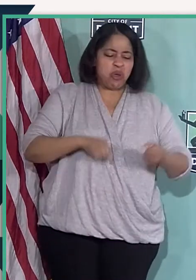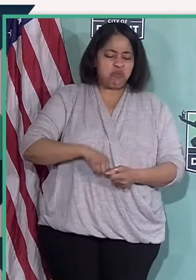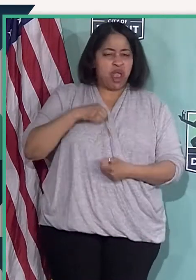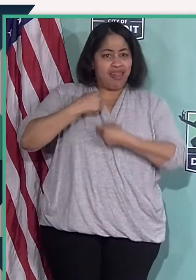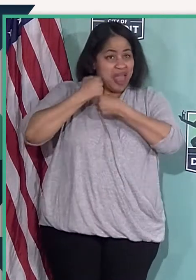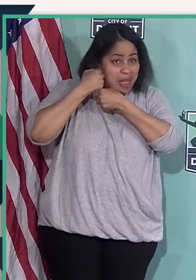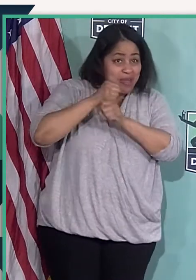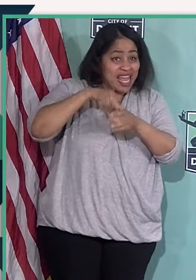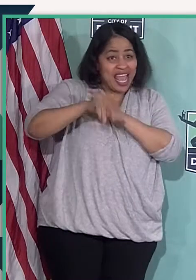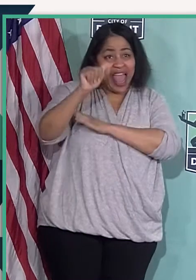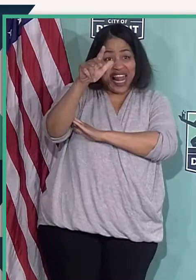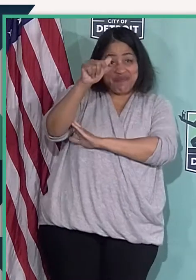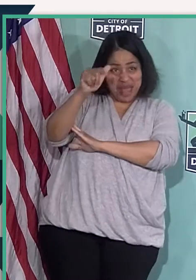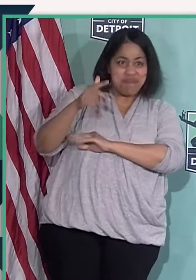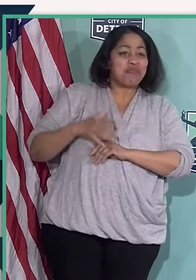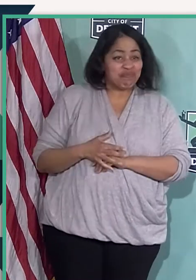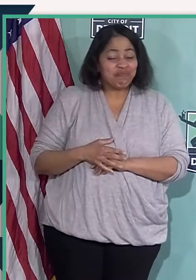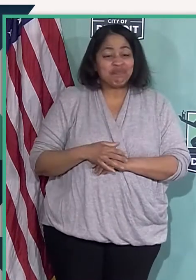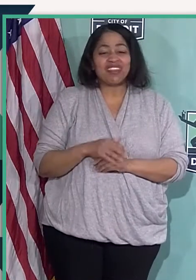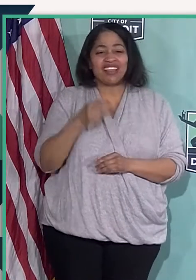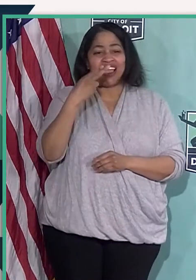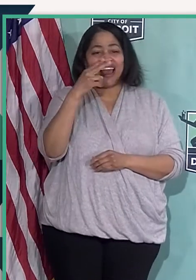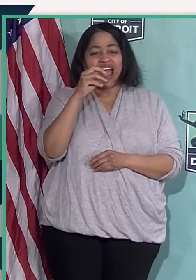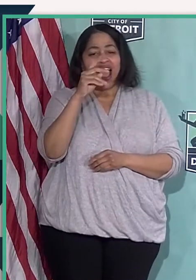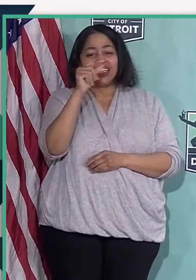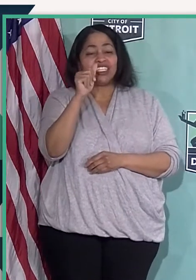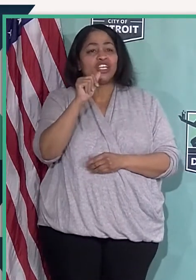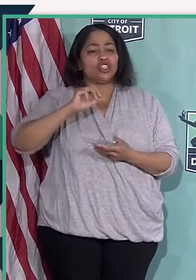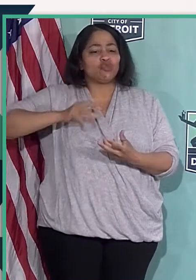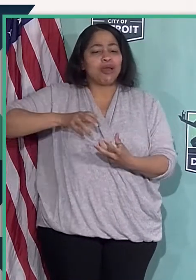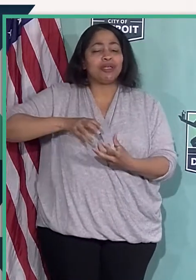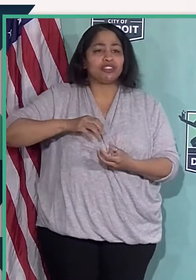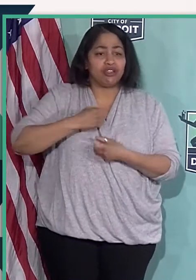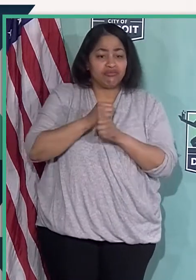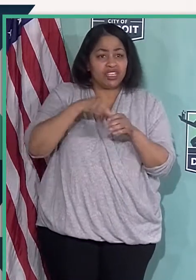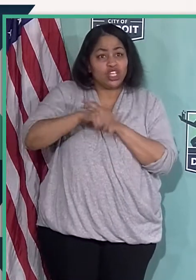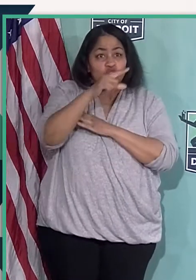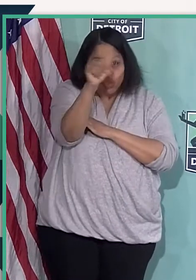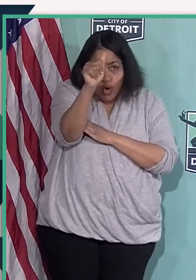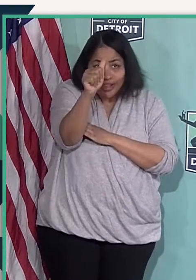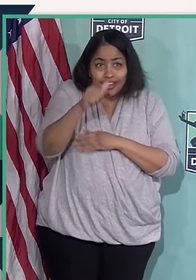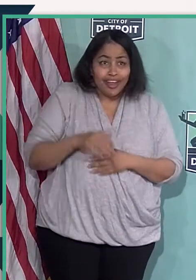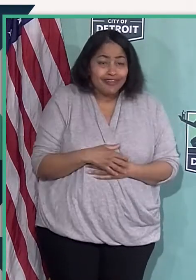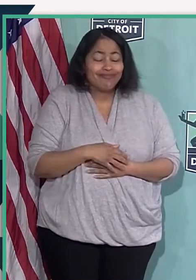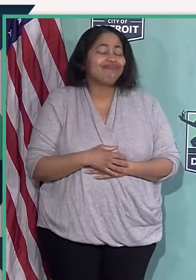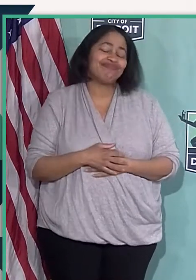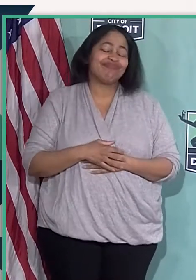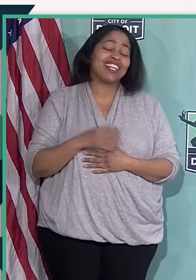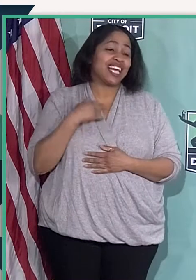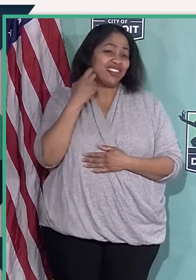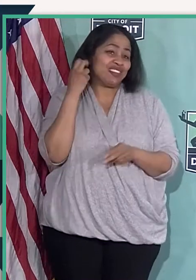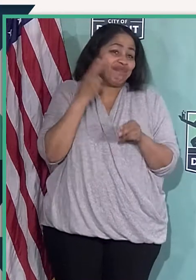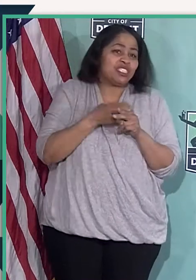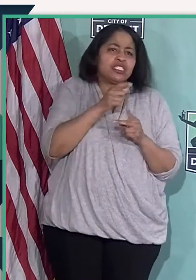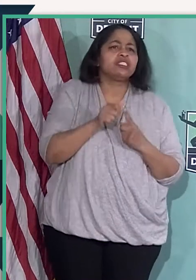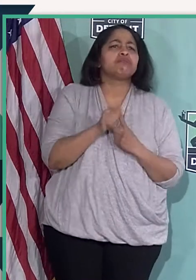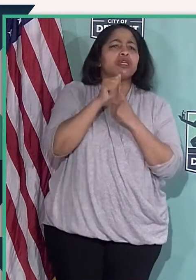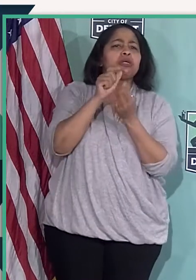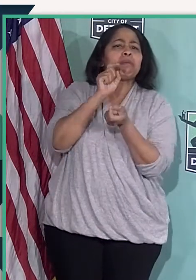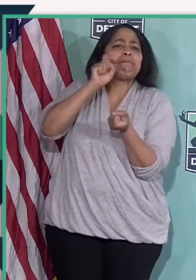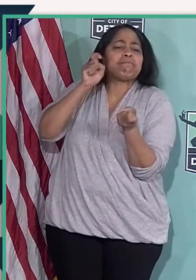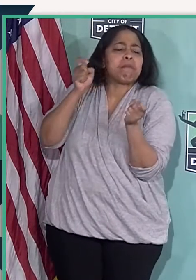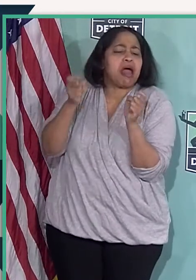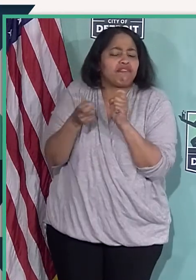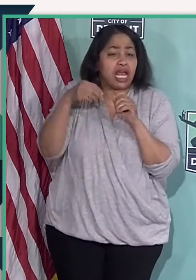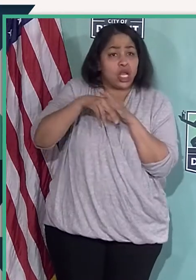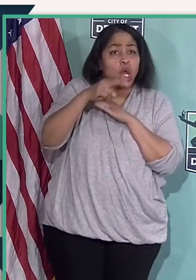made in Alabama. They have Honda transmissions that were produced in Georgia. As I just mentioned, they were specially modified in